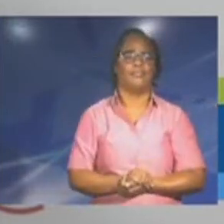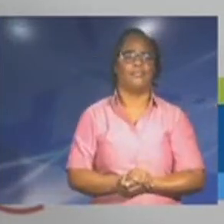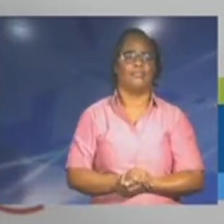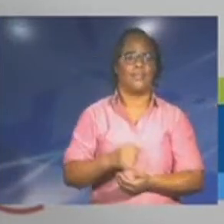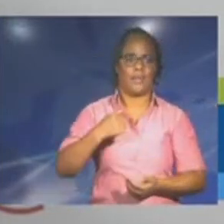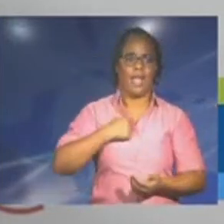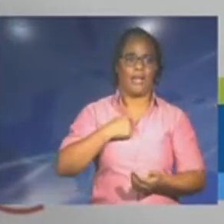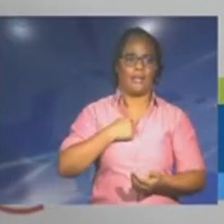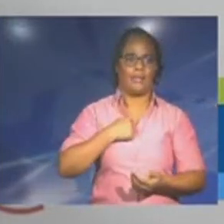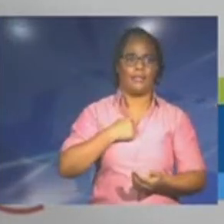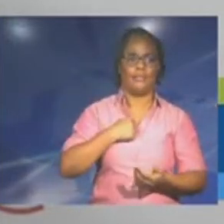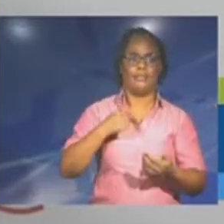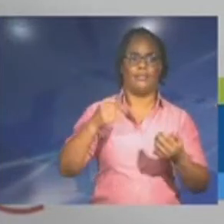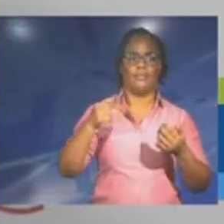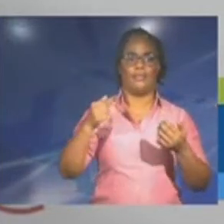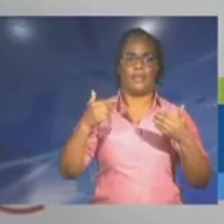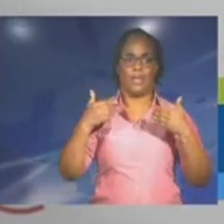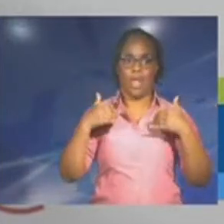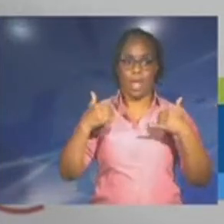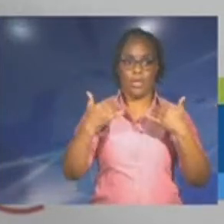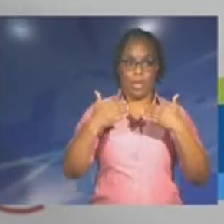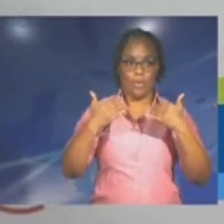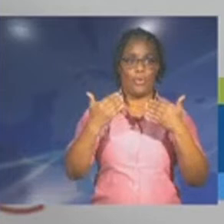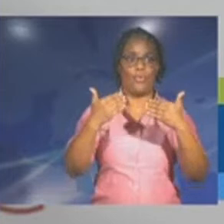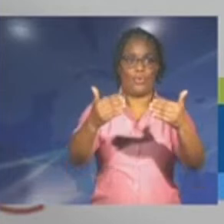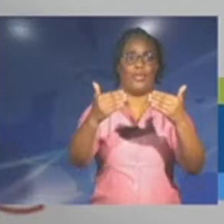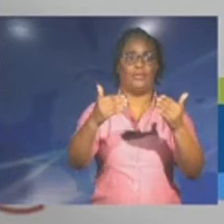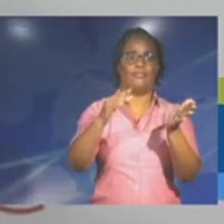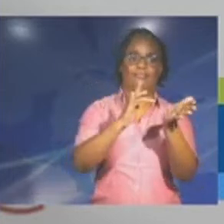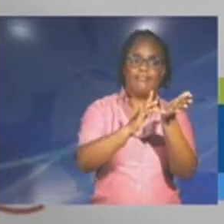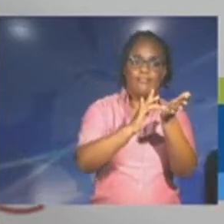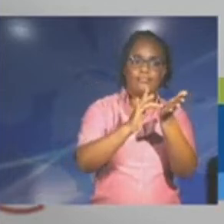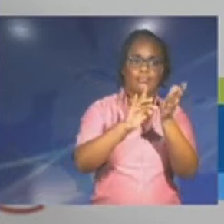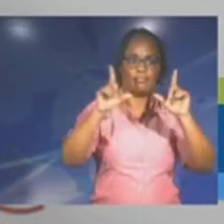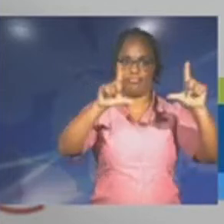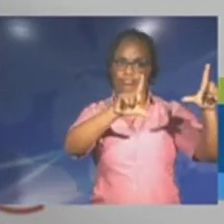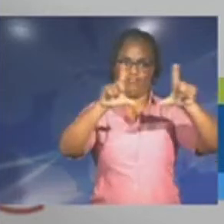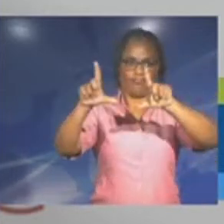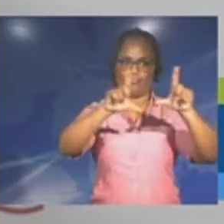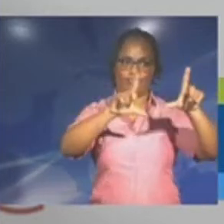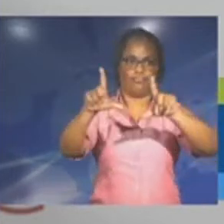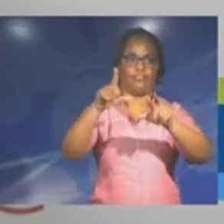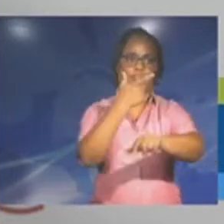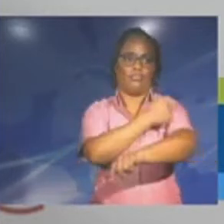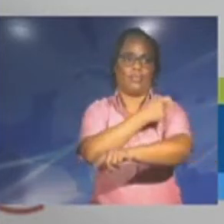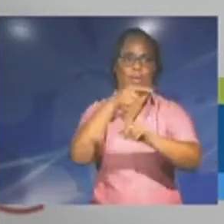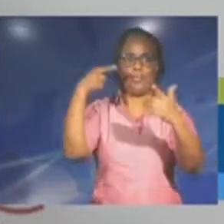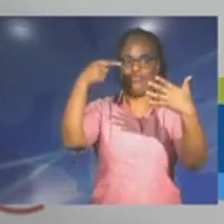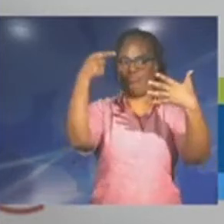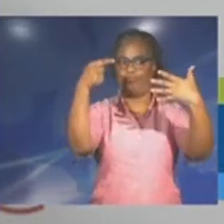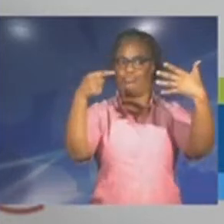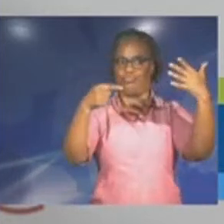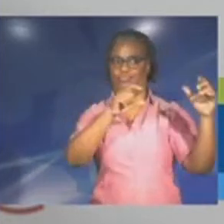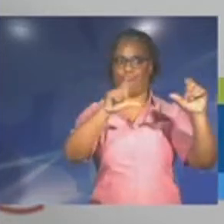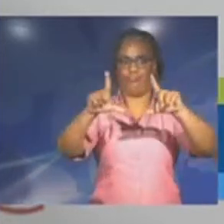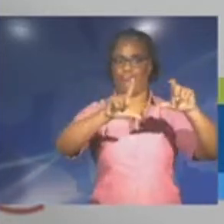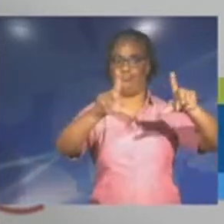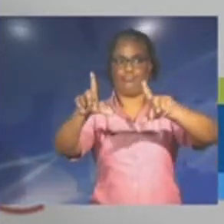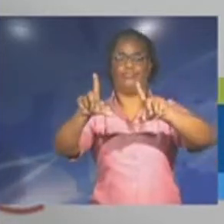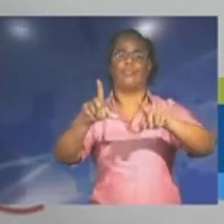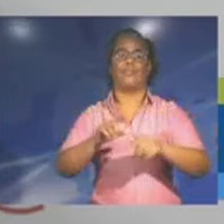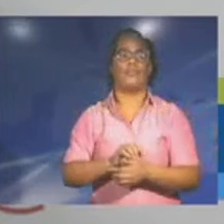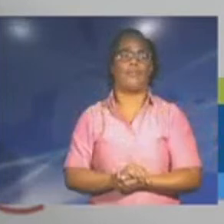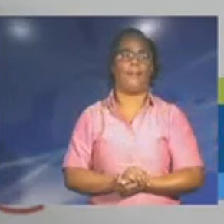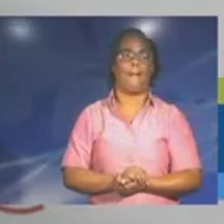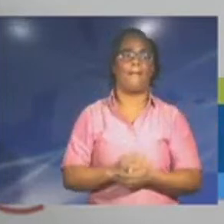into the PowerPoint update that was given. But let me share with you what we are doing.